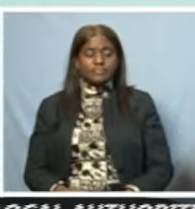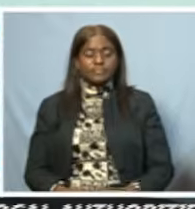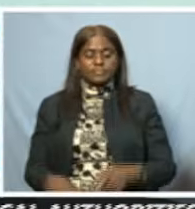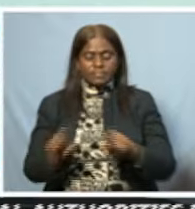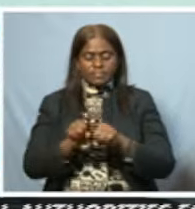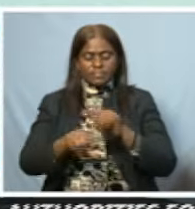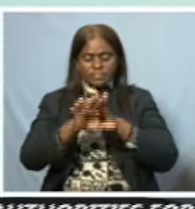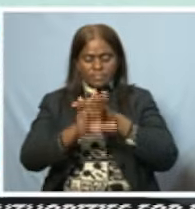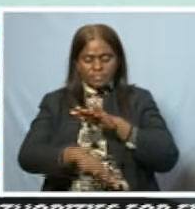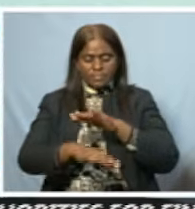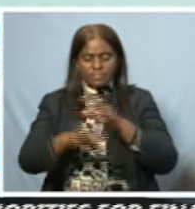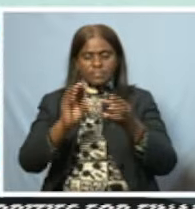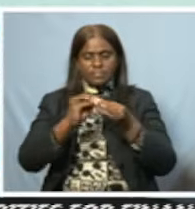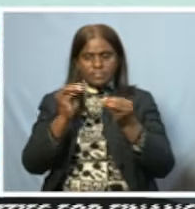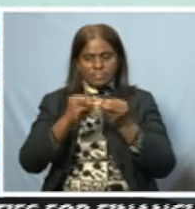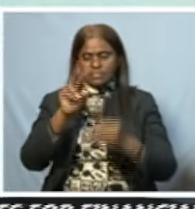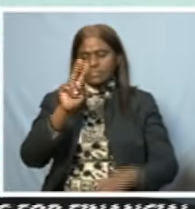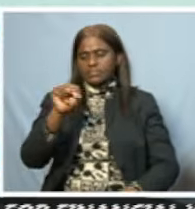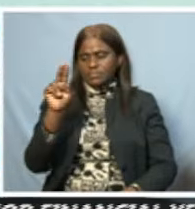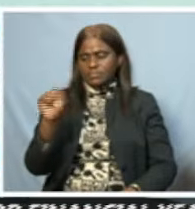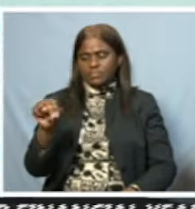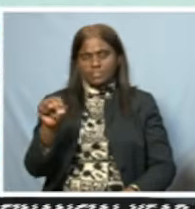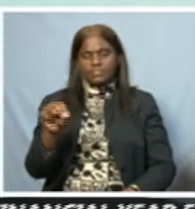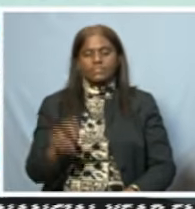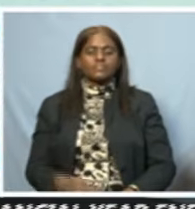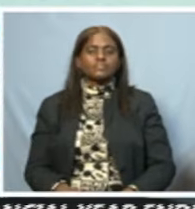Under Appendix 22,